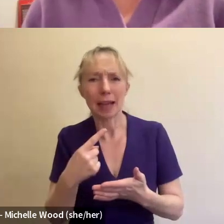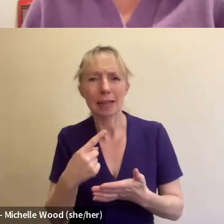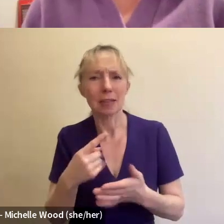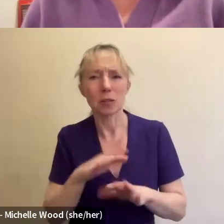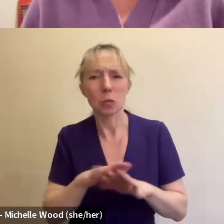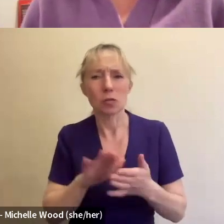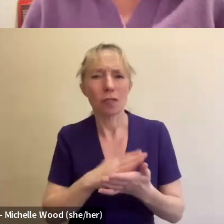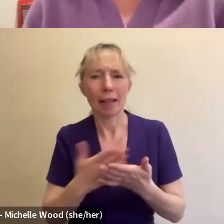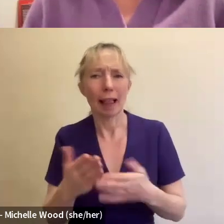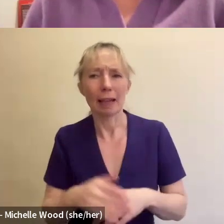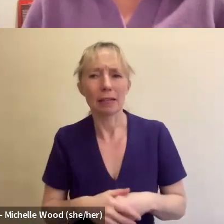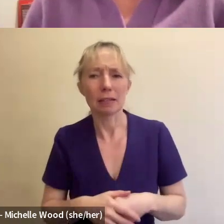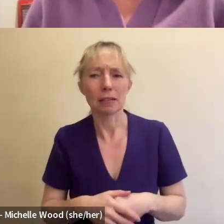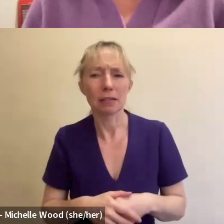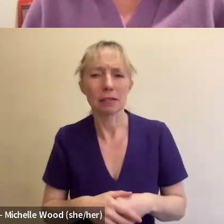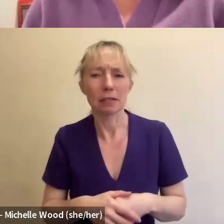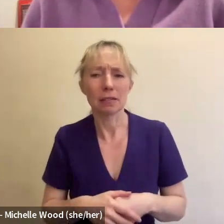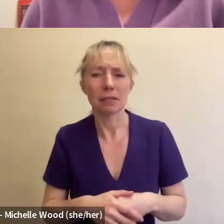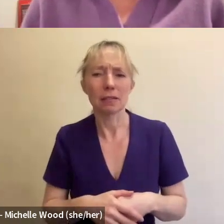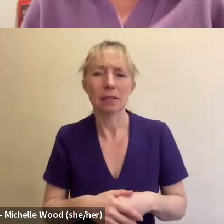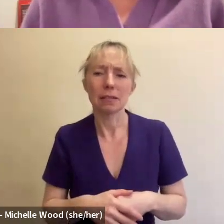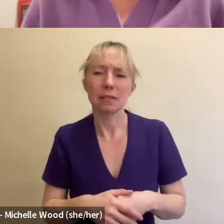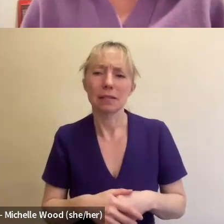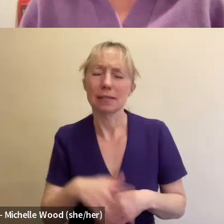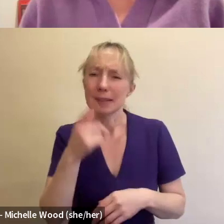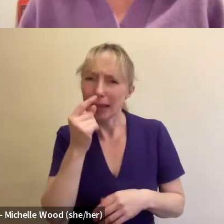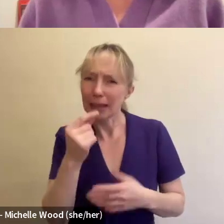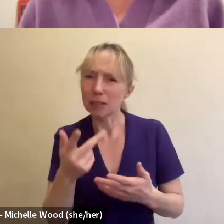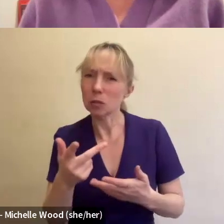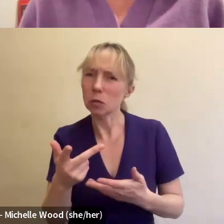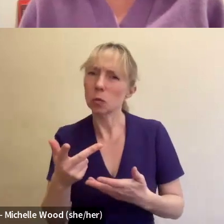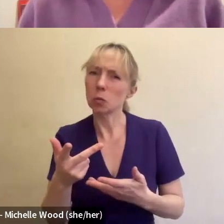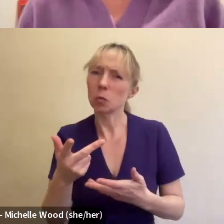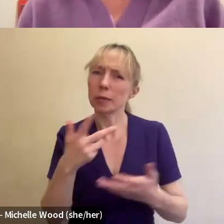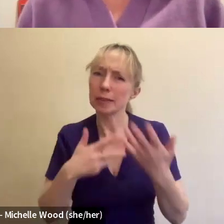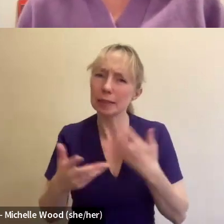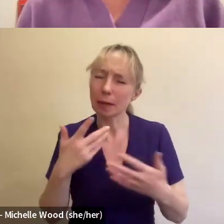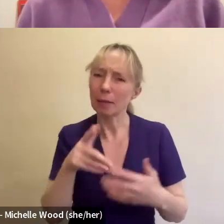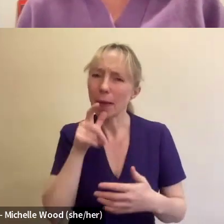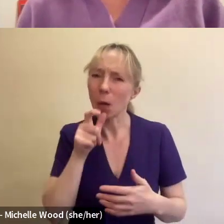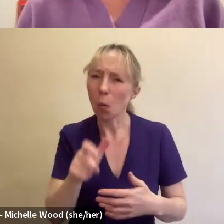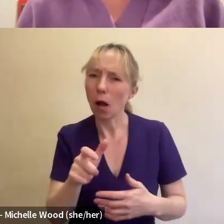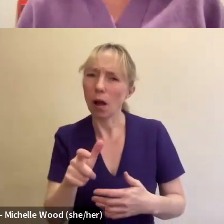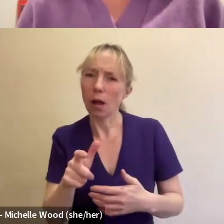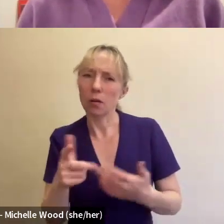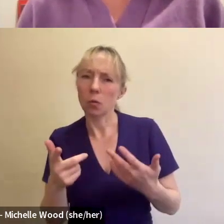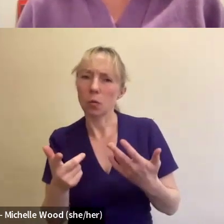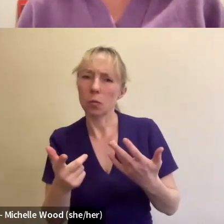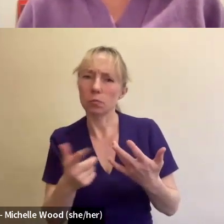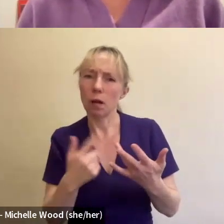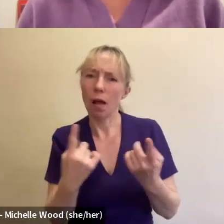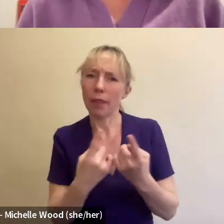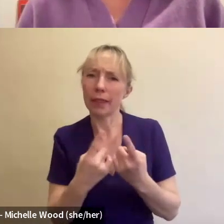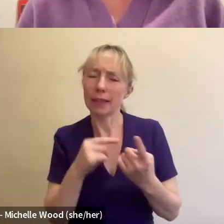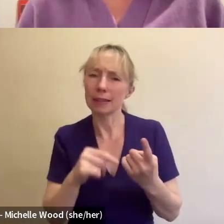tell us just a little bit more about that word and that discussion, or if there was anything else in these poems that you've read